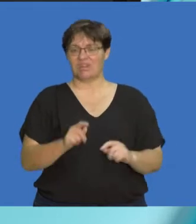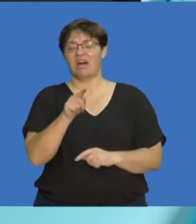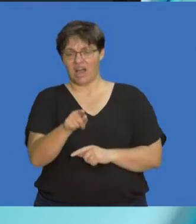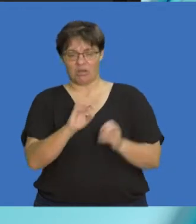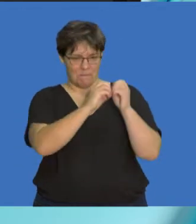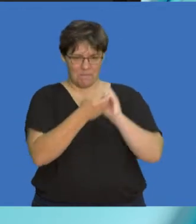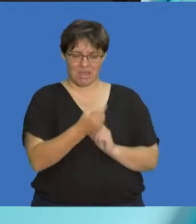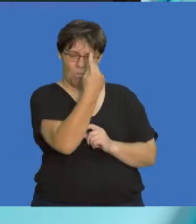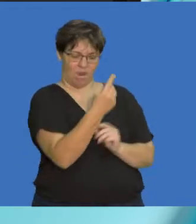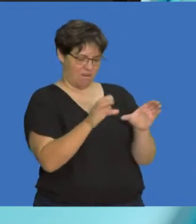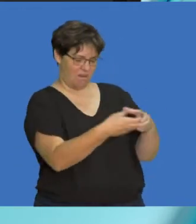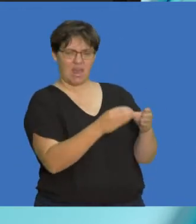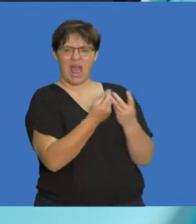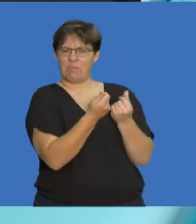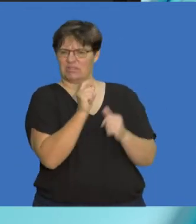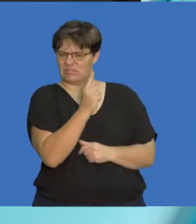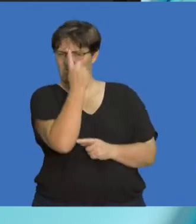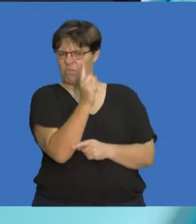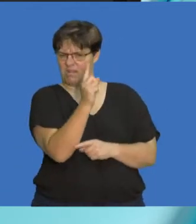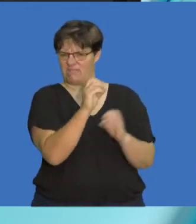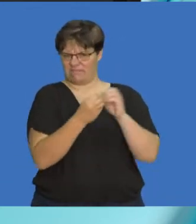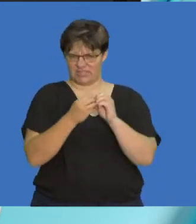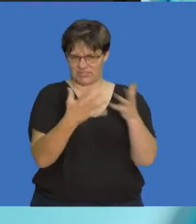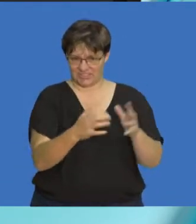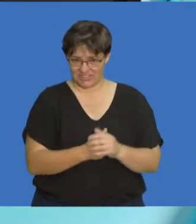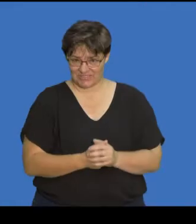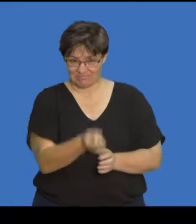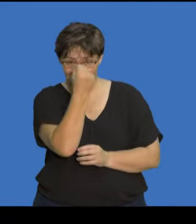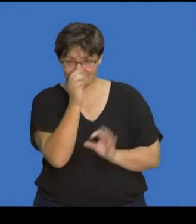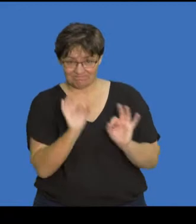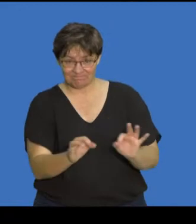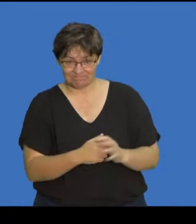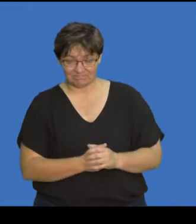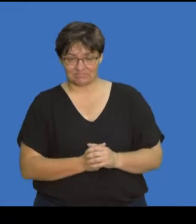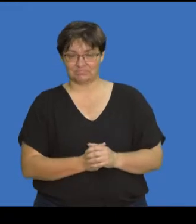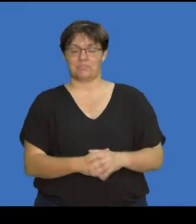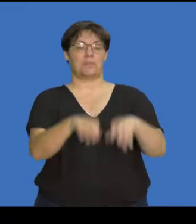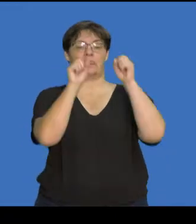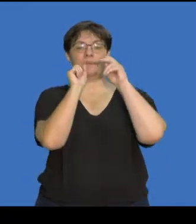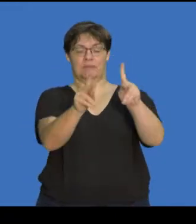particular product. Great stuff. I understand that. Good. Okay.